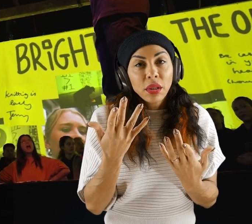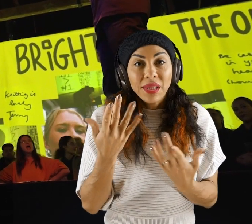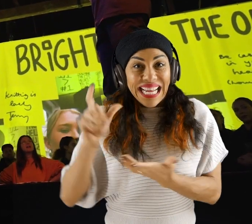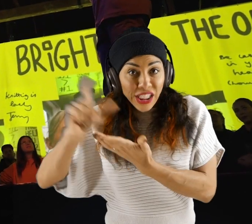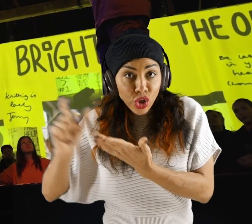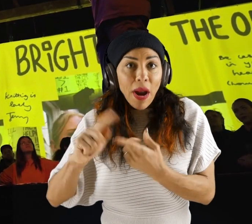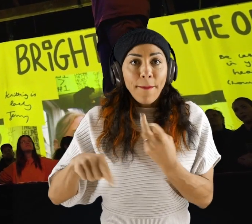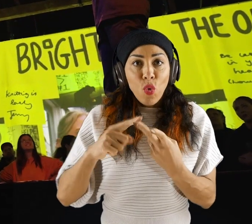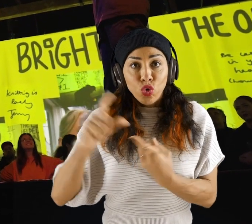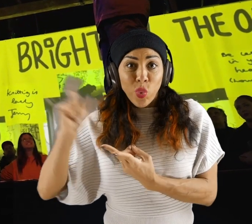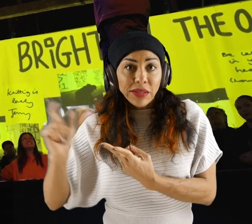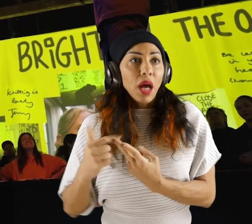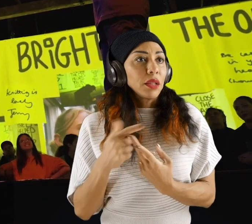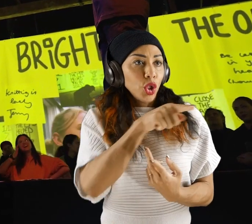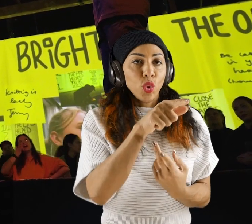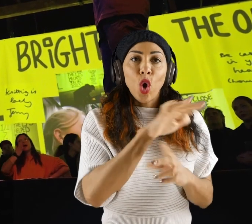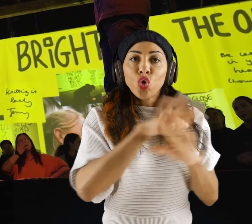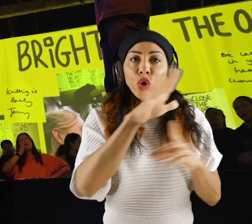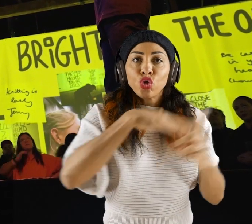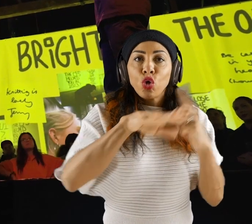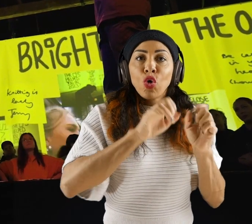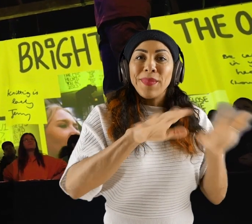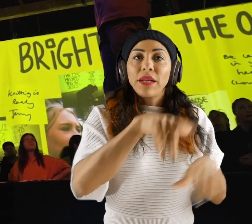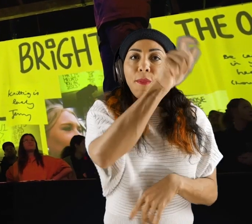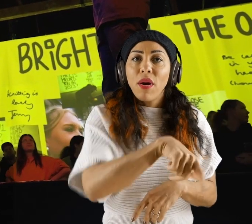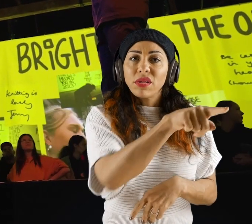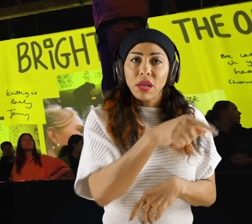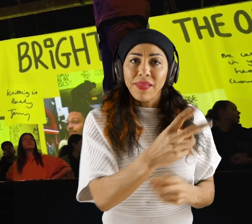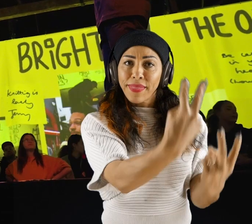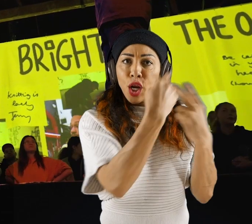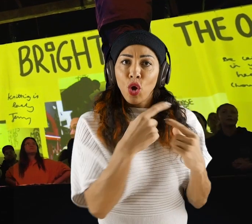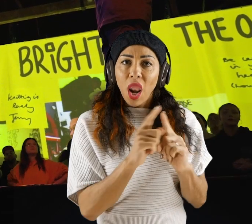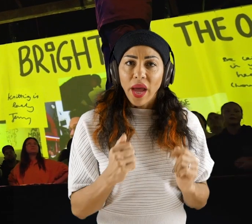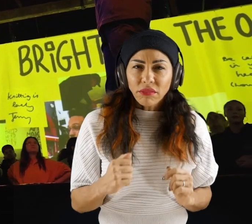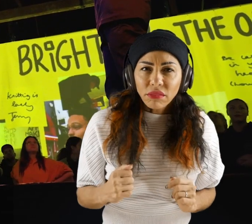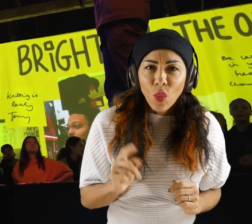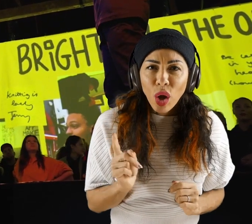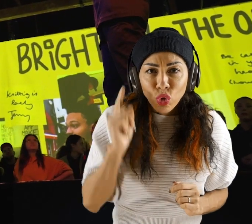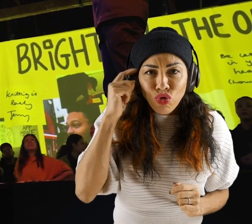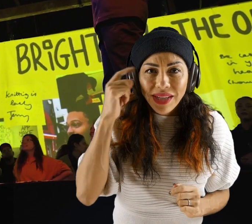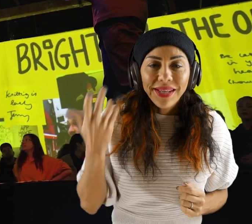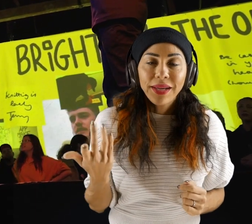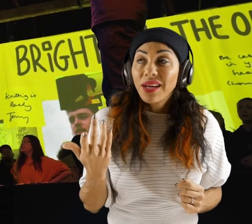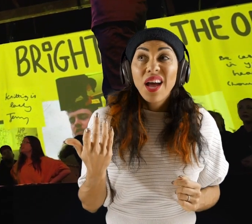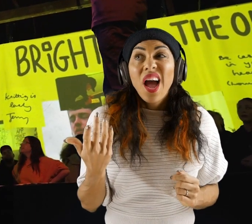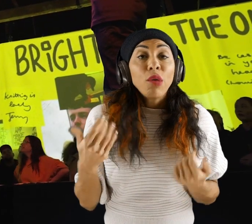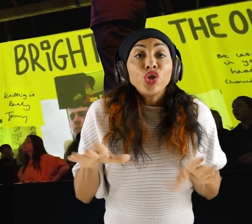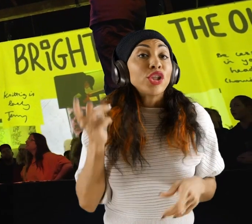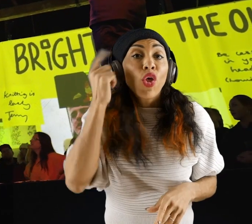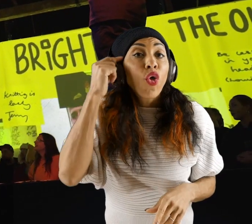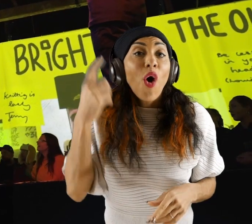like you're crazy. And I don't know what that is trying to say, but it was a thought that passed through my head.